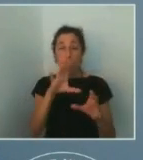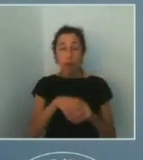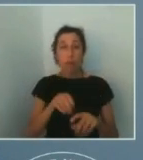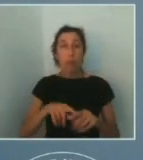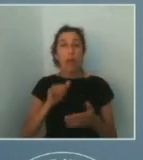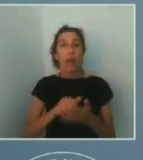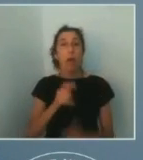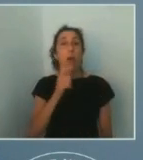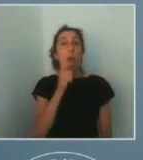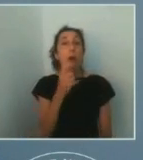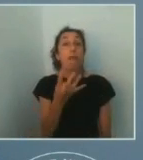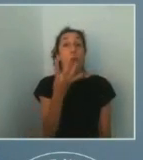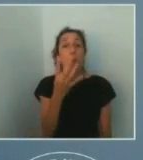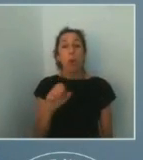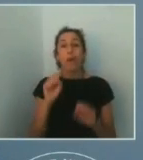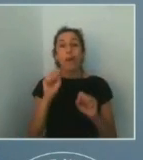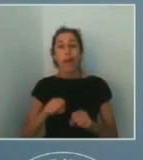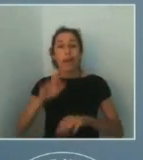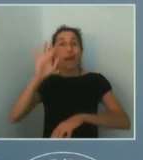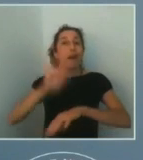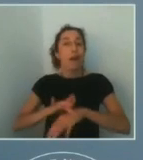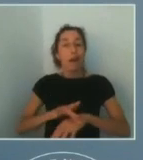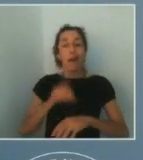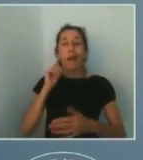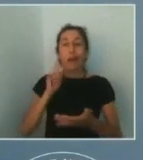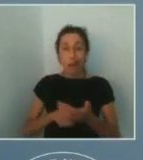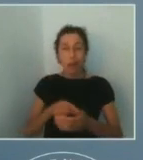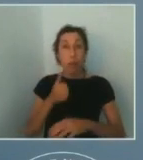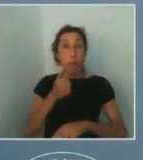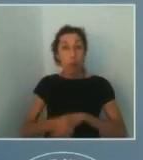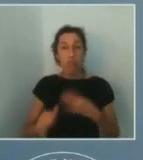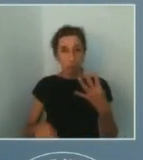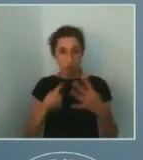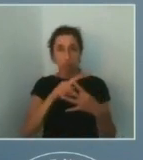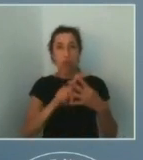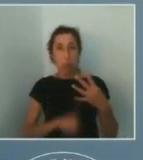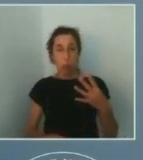status, but perhaps it is.